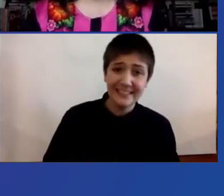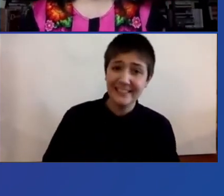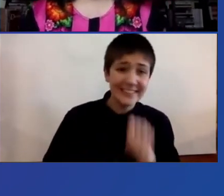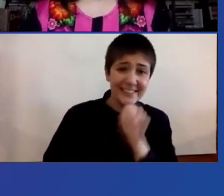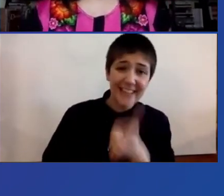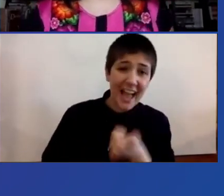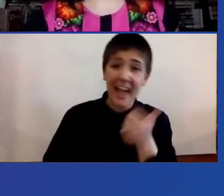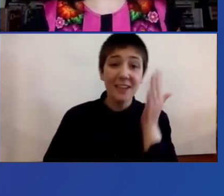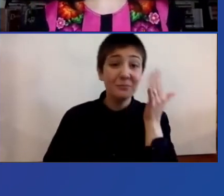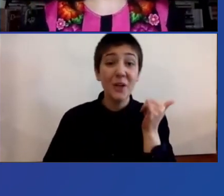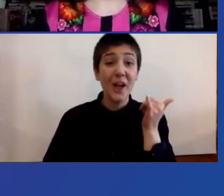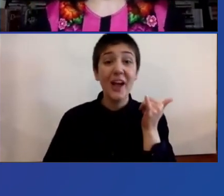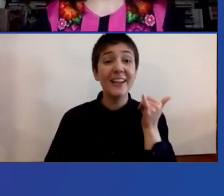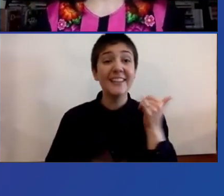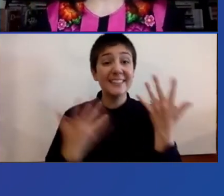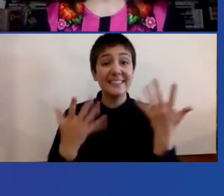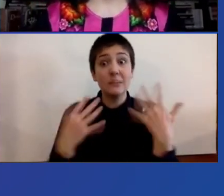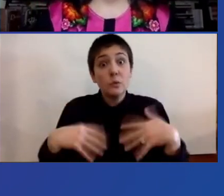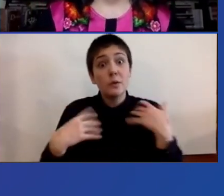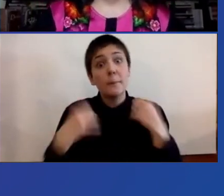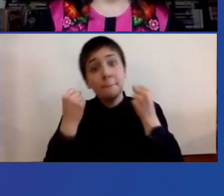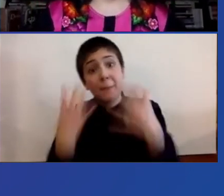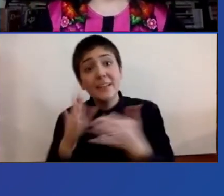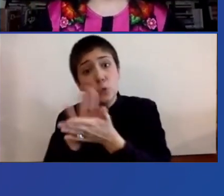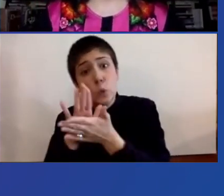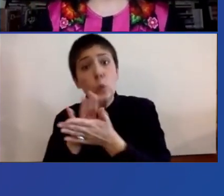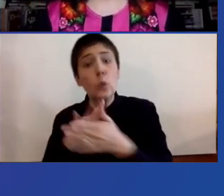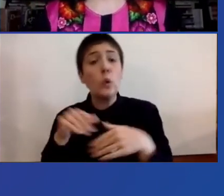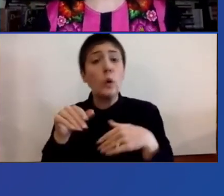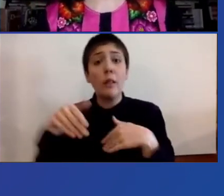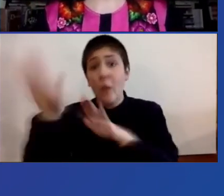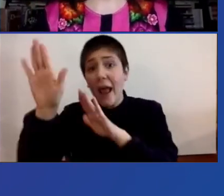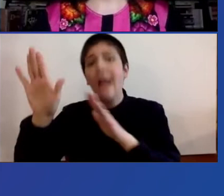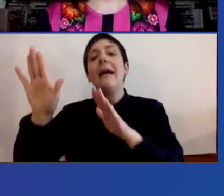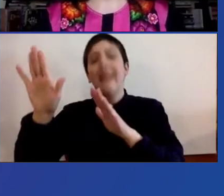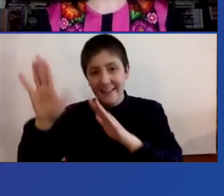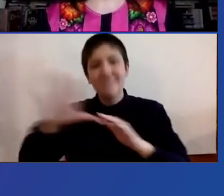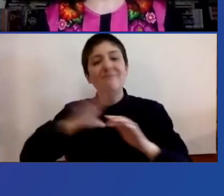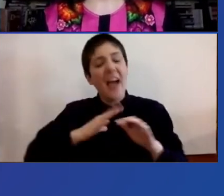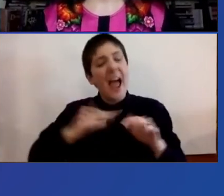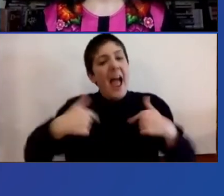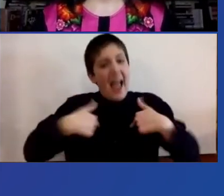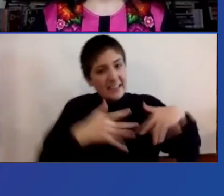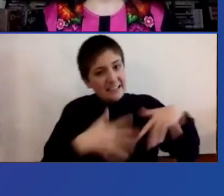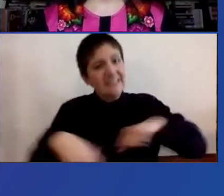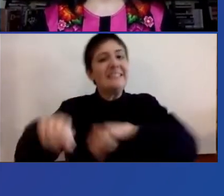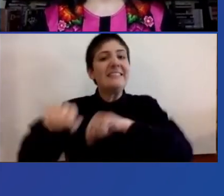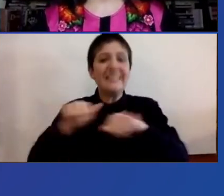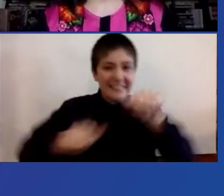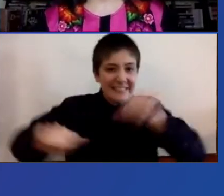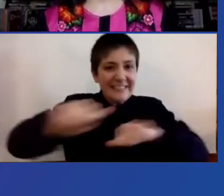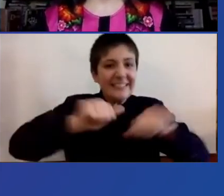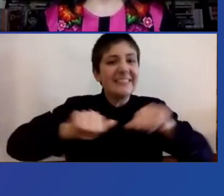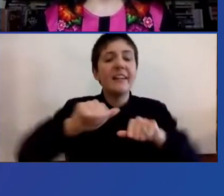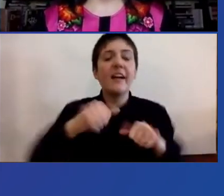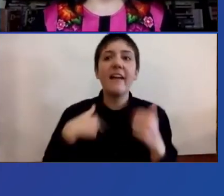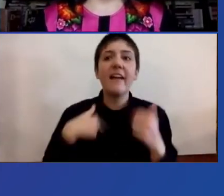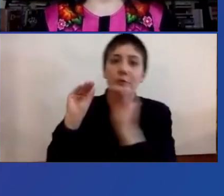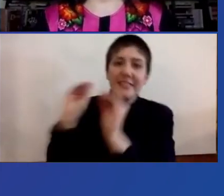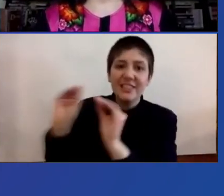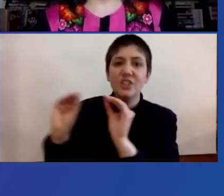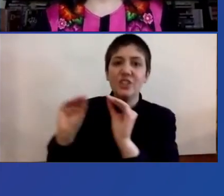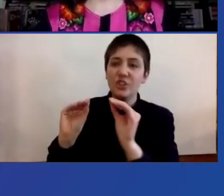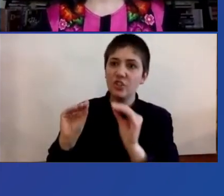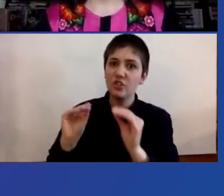and everybody goes to schools, and it is so dirty. I have to teach them those things. And you know